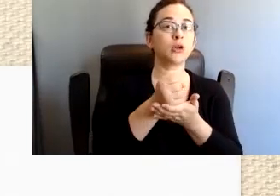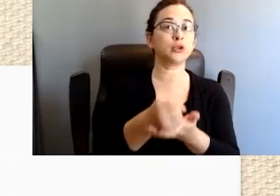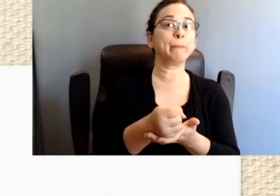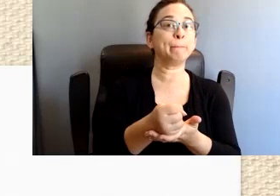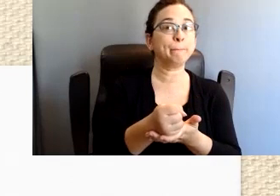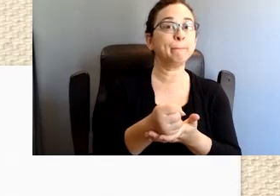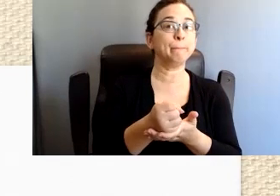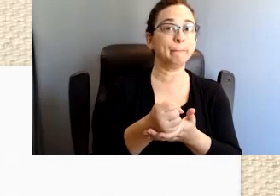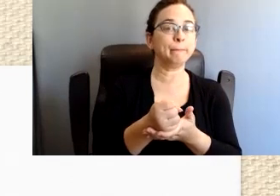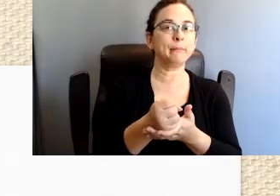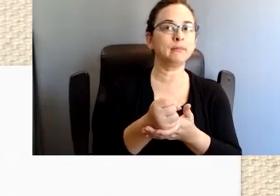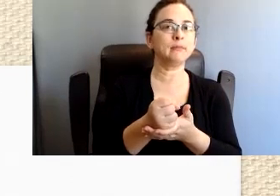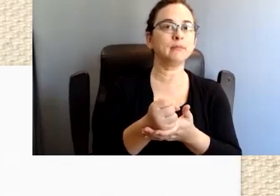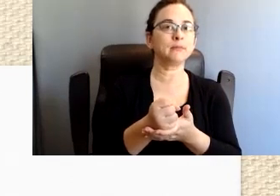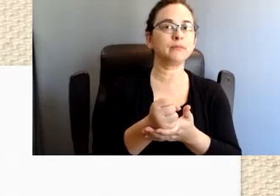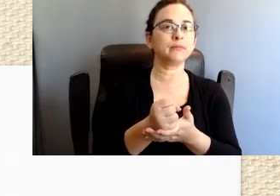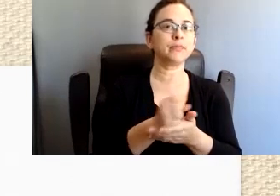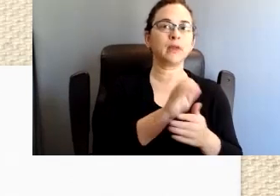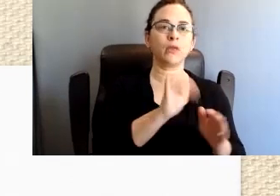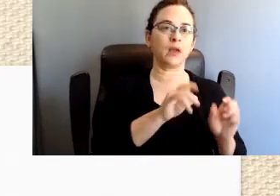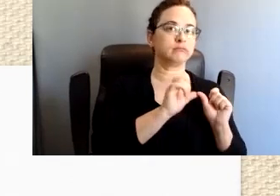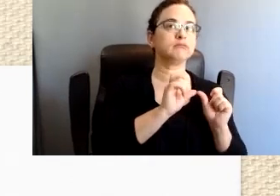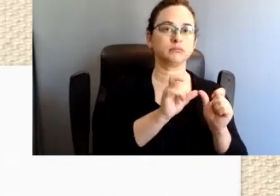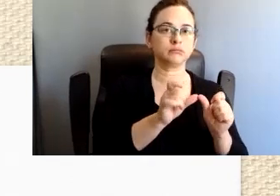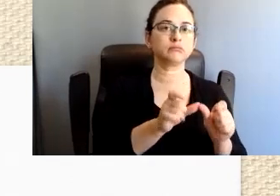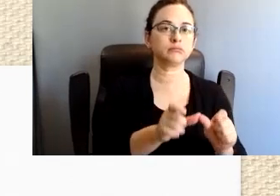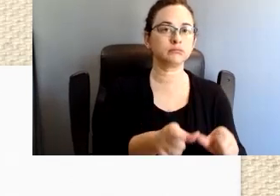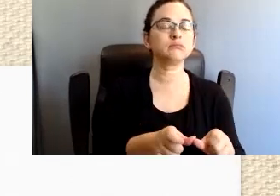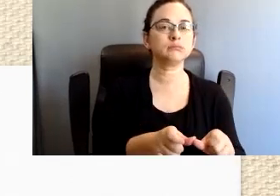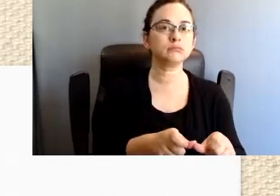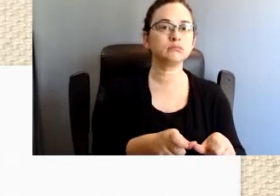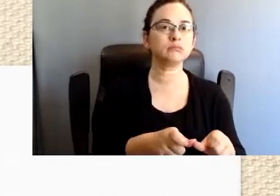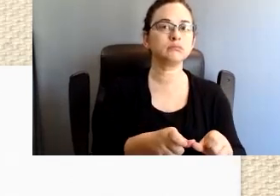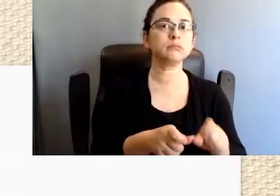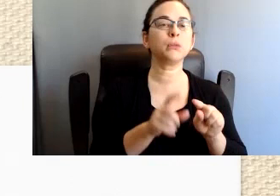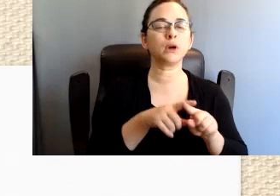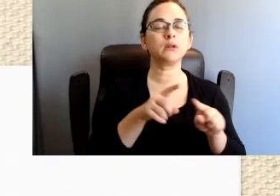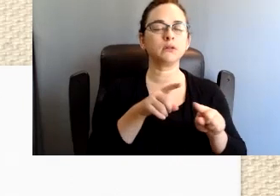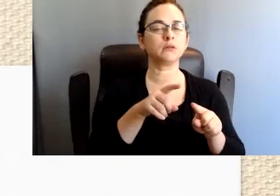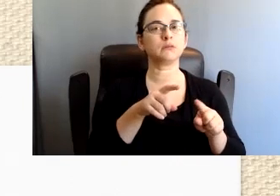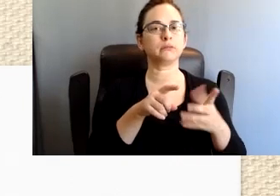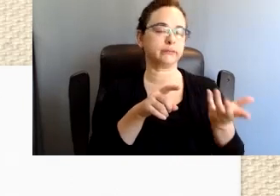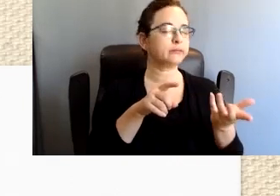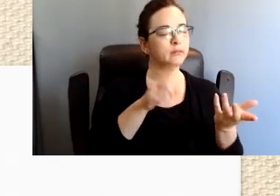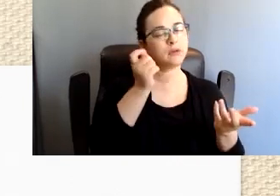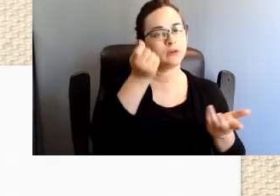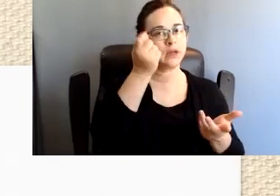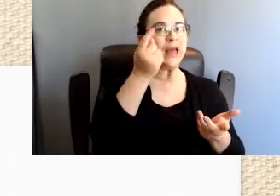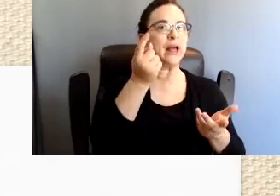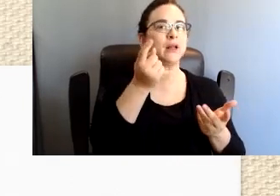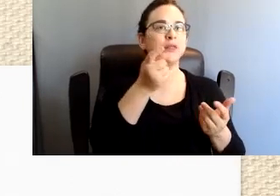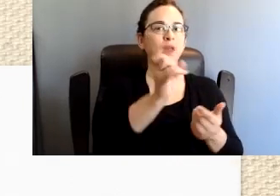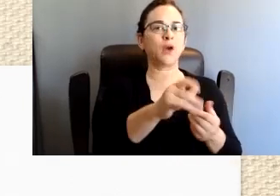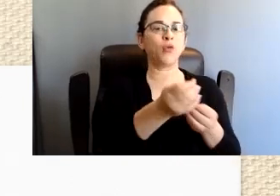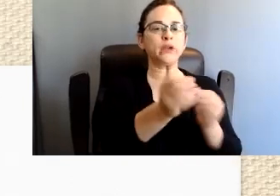get a $2,000, and that one is a continuous scholarship. So they do have to be hired by the agency. However, it's a way